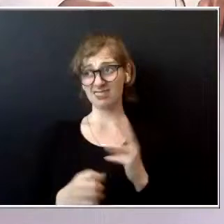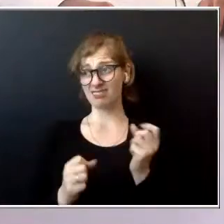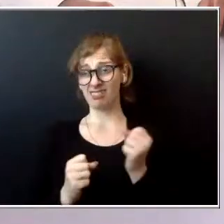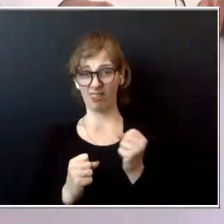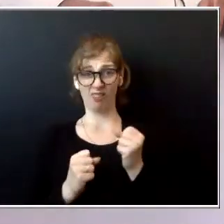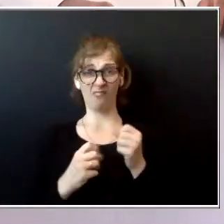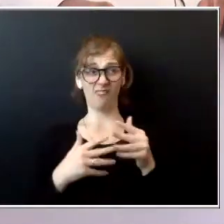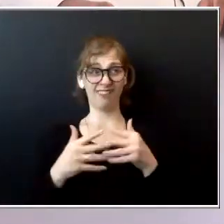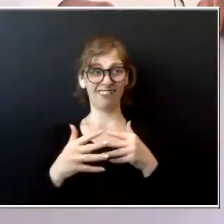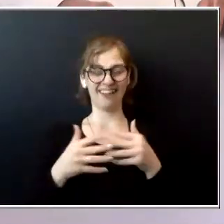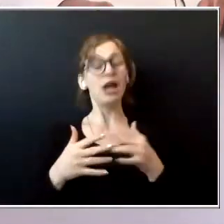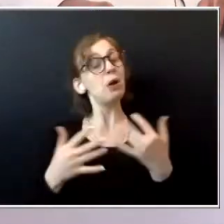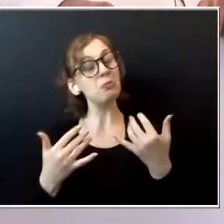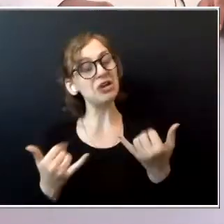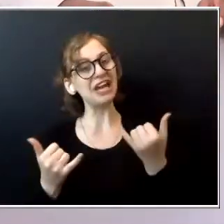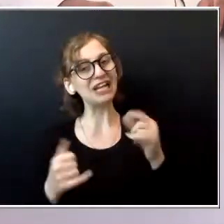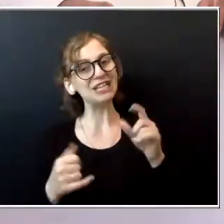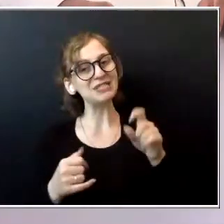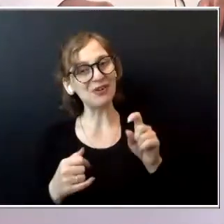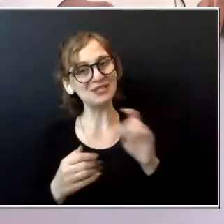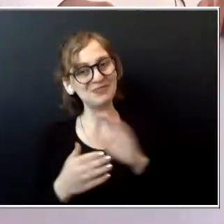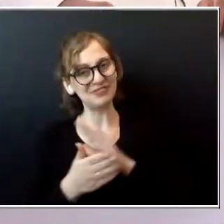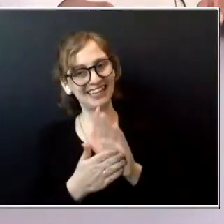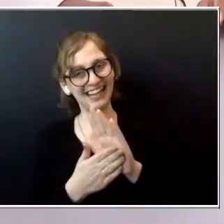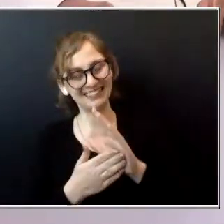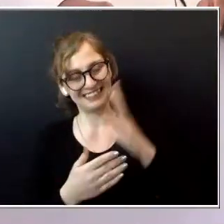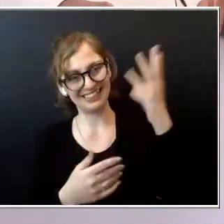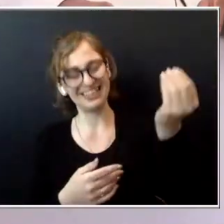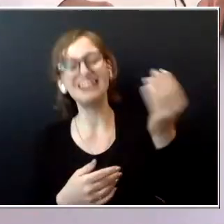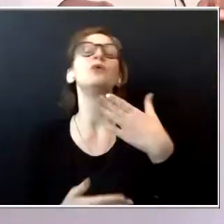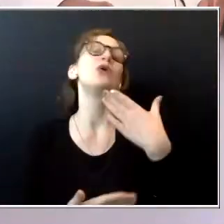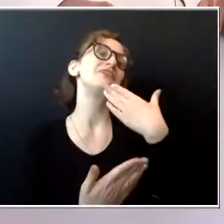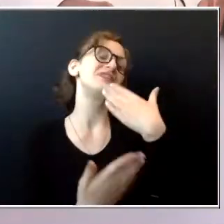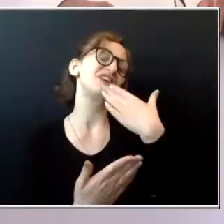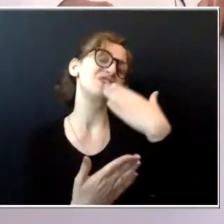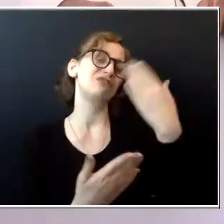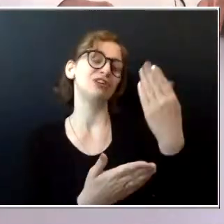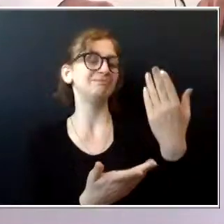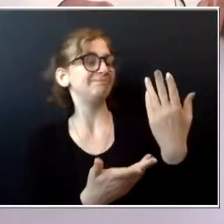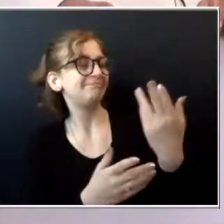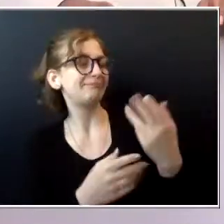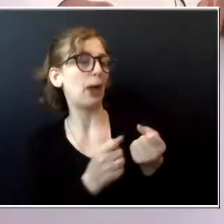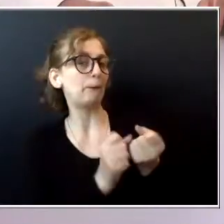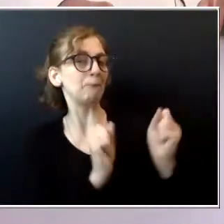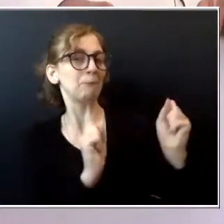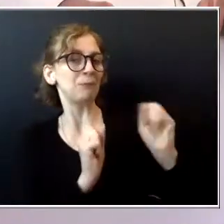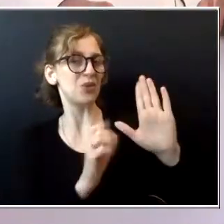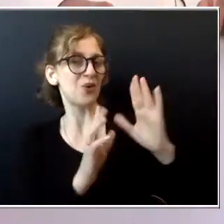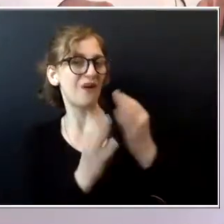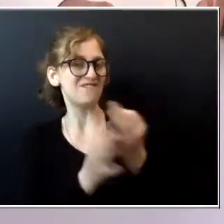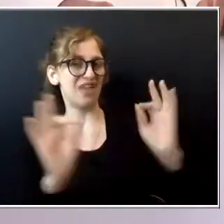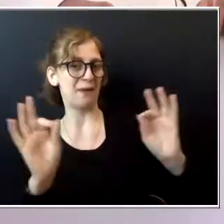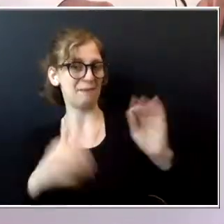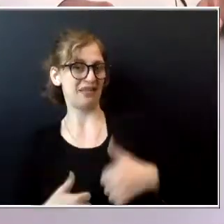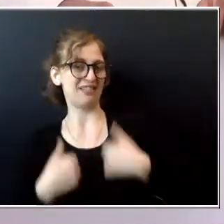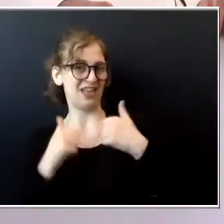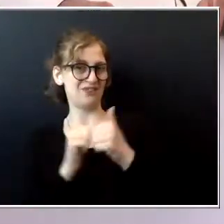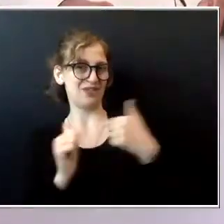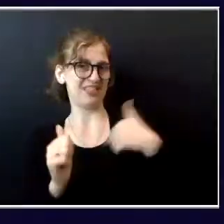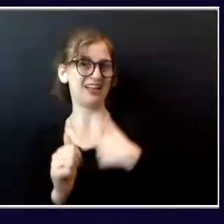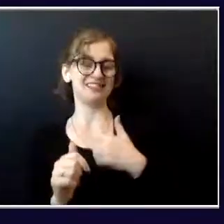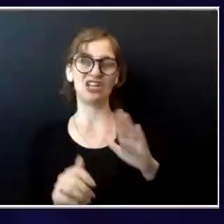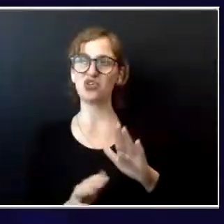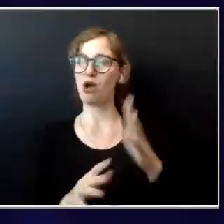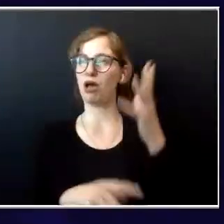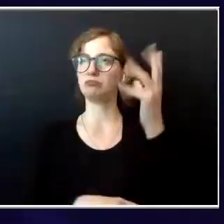nicer today. Well, thank you so much for sharing a slice of your family with us and this incredible medical advancement and milestone that we hit. And